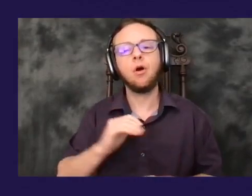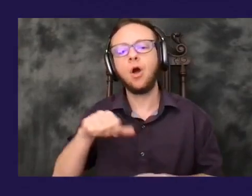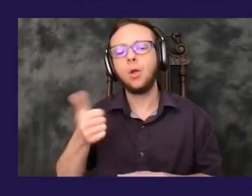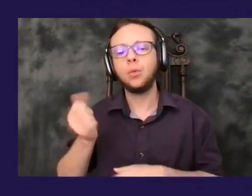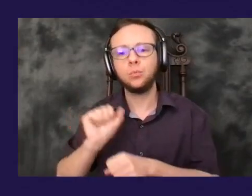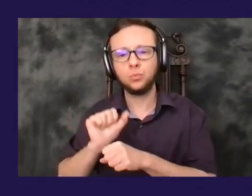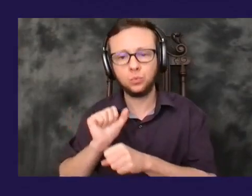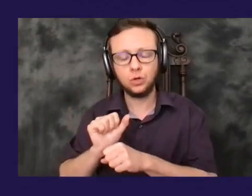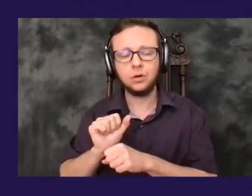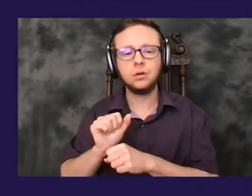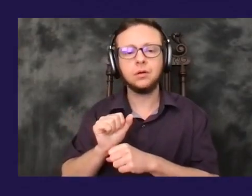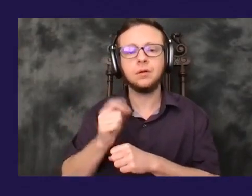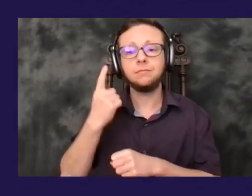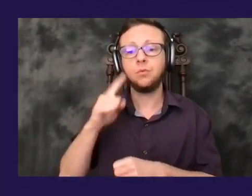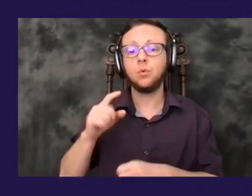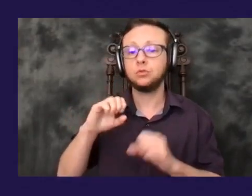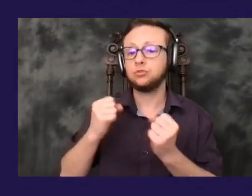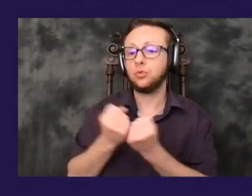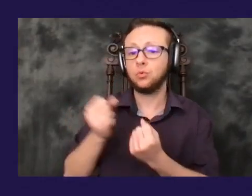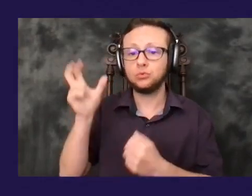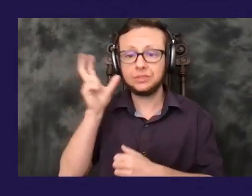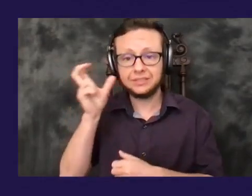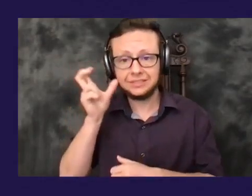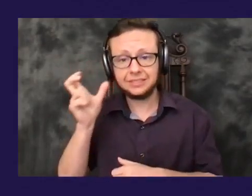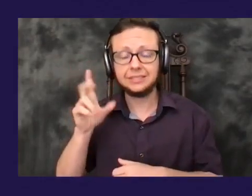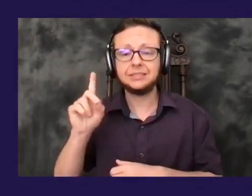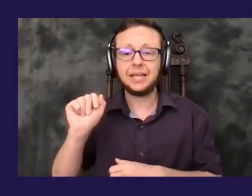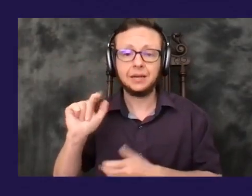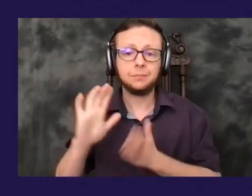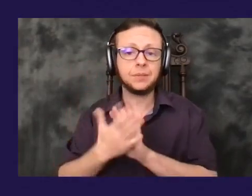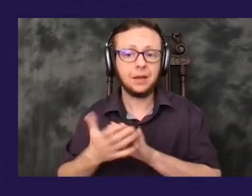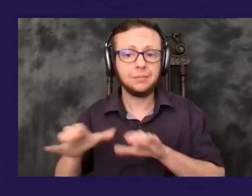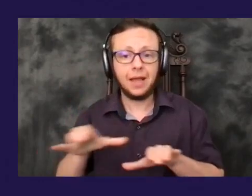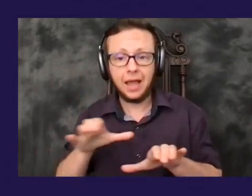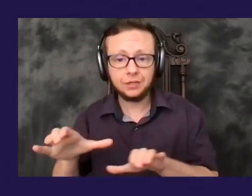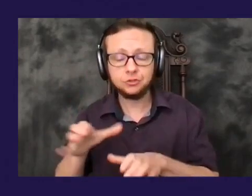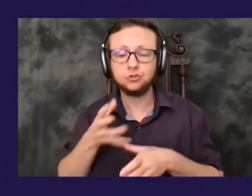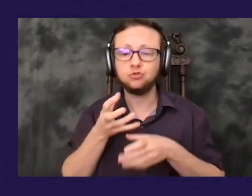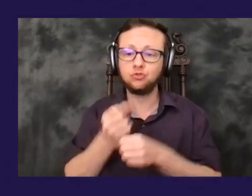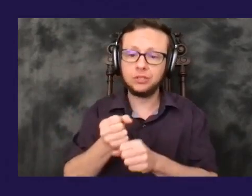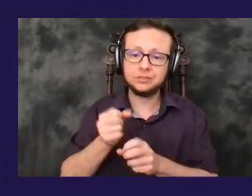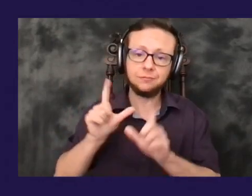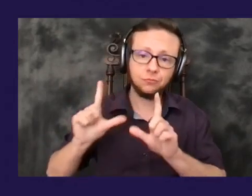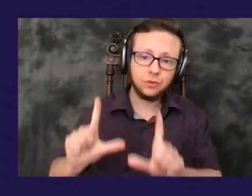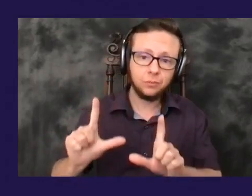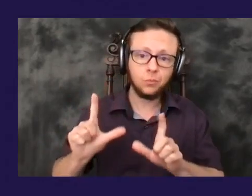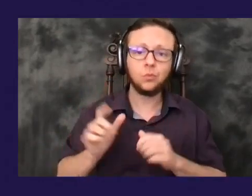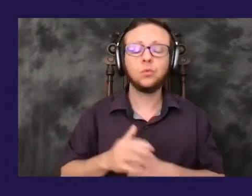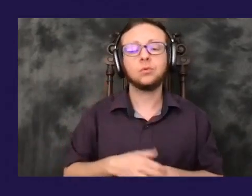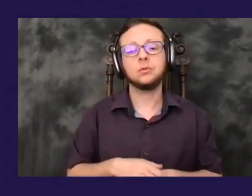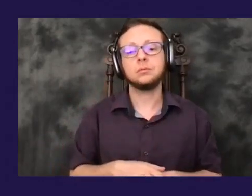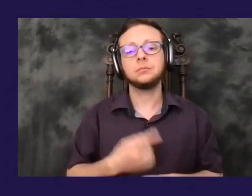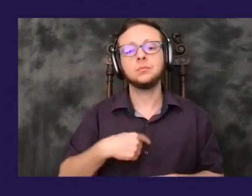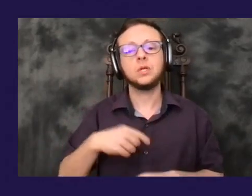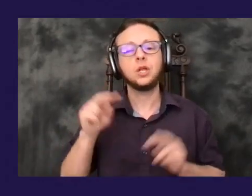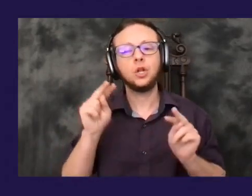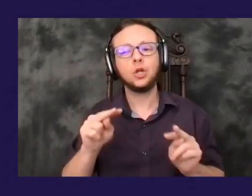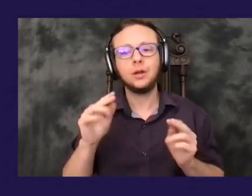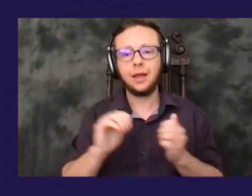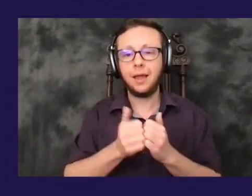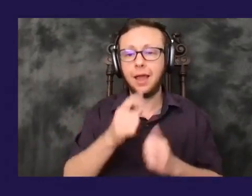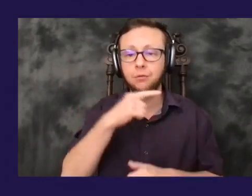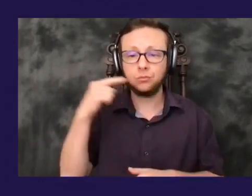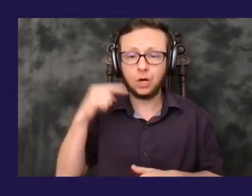social listening data into action, or trust framework. We also looked at how the Russian invasion of